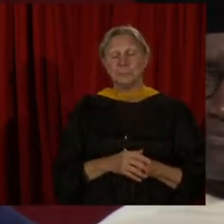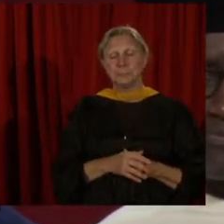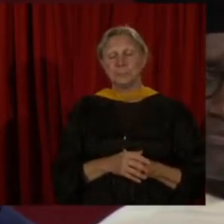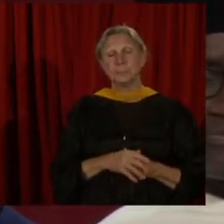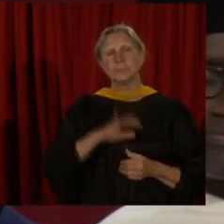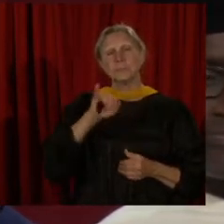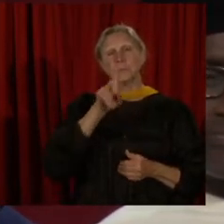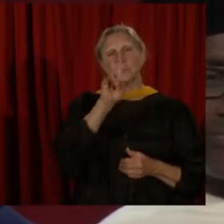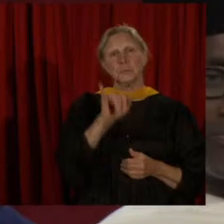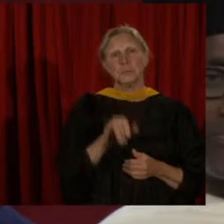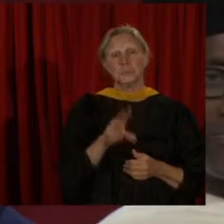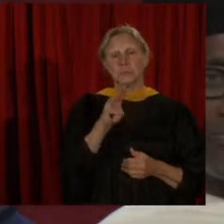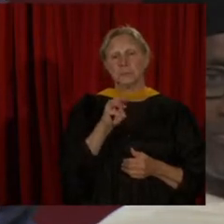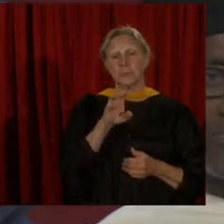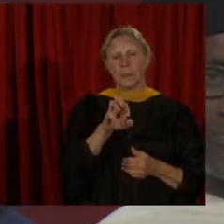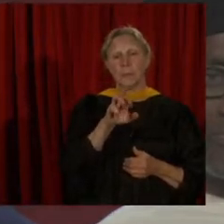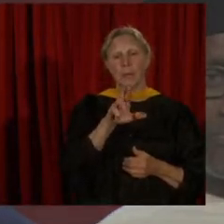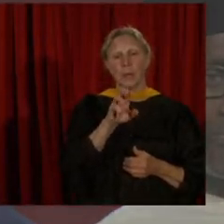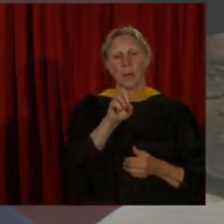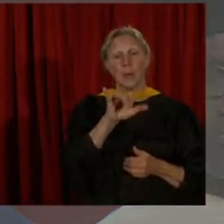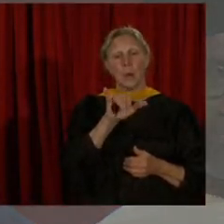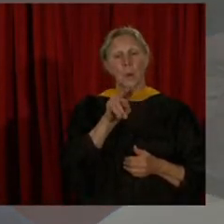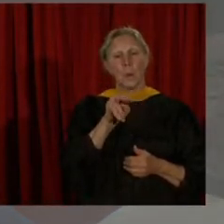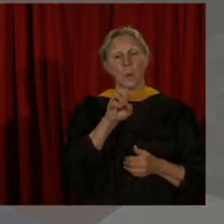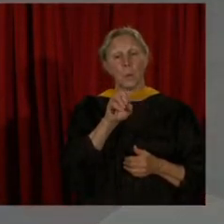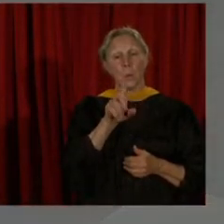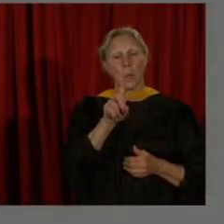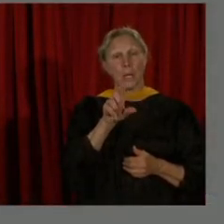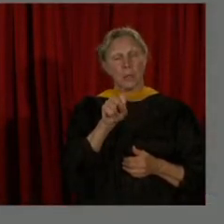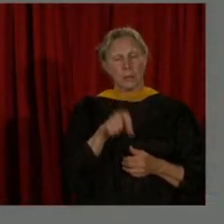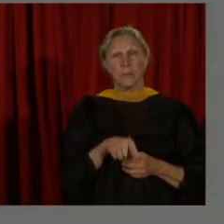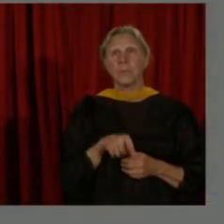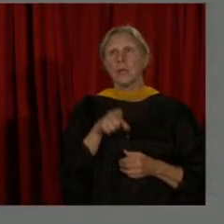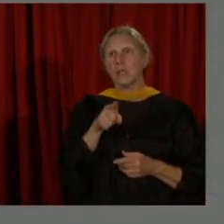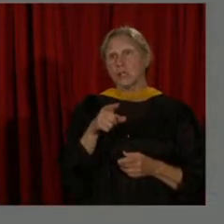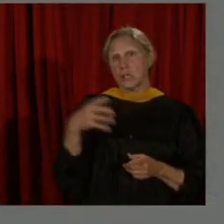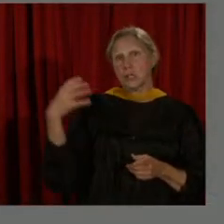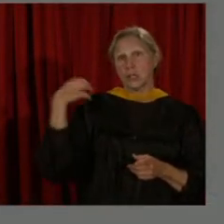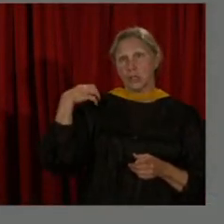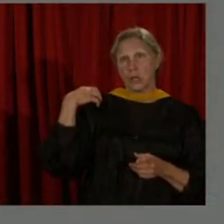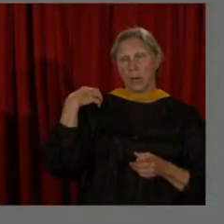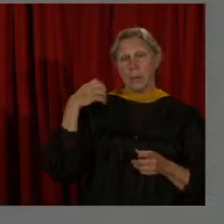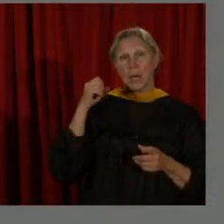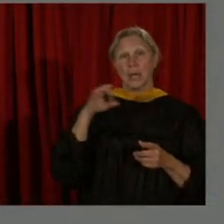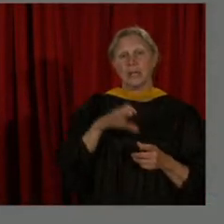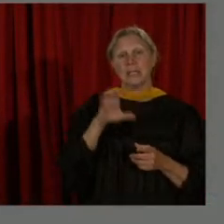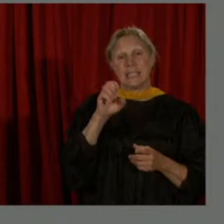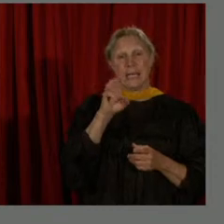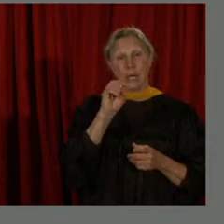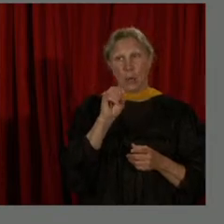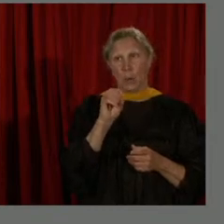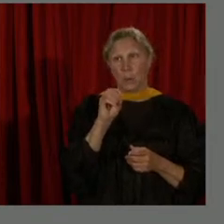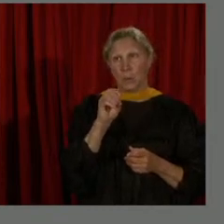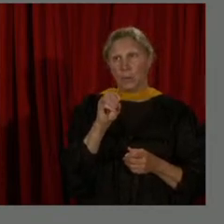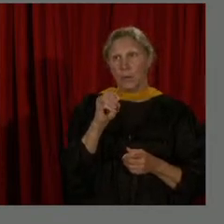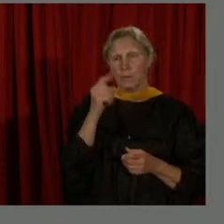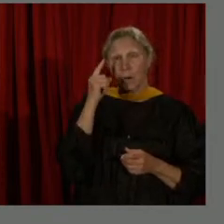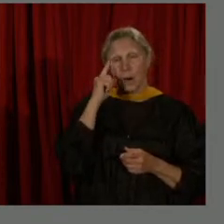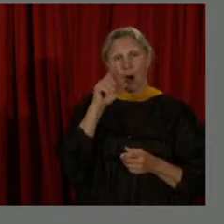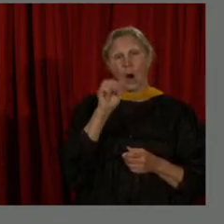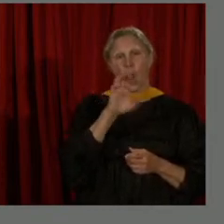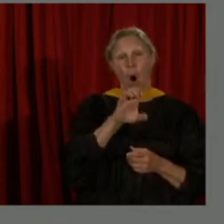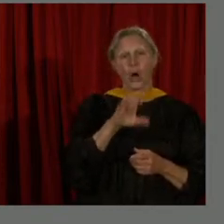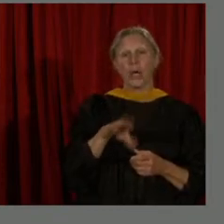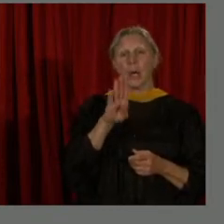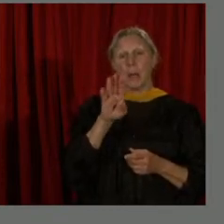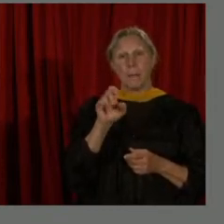Judy McReynolds. Judy is the chairman, president, and chief executive officer of